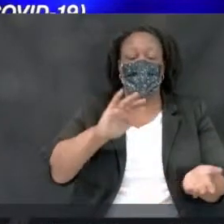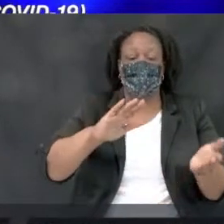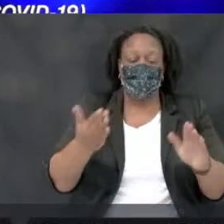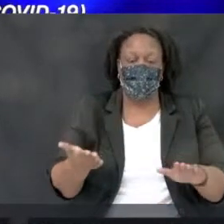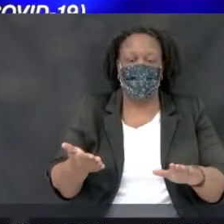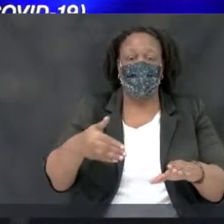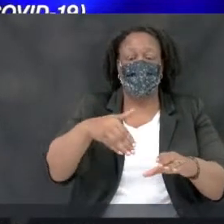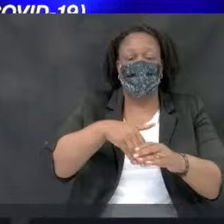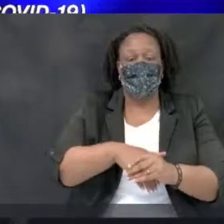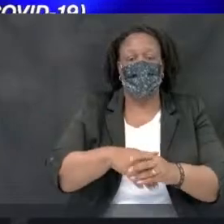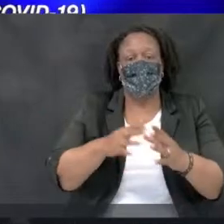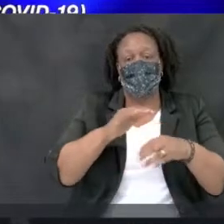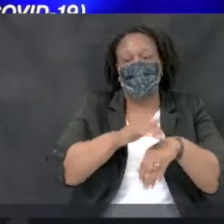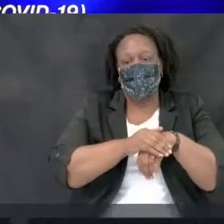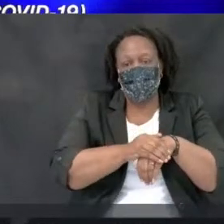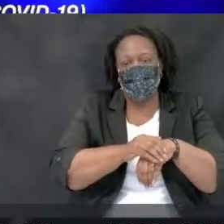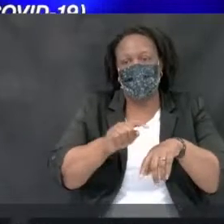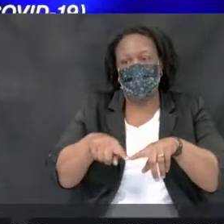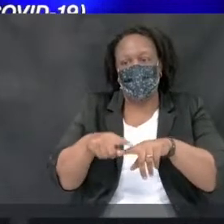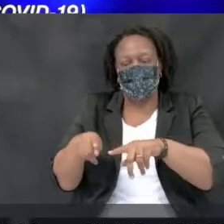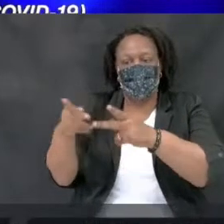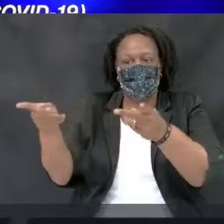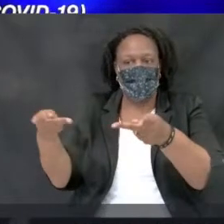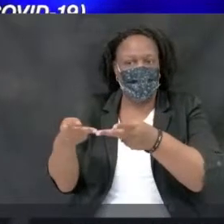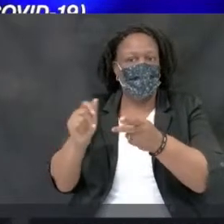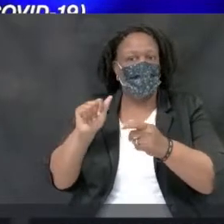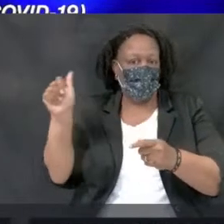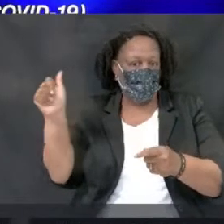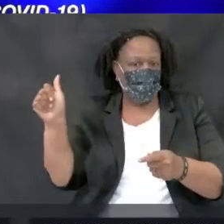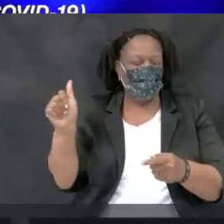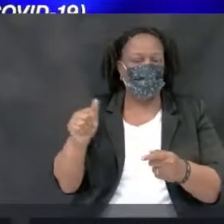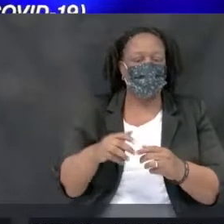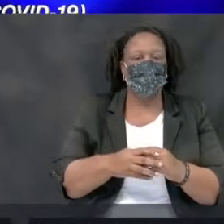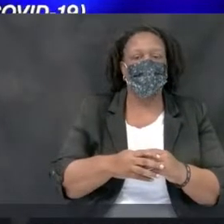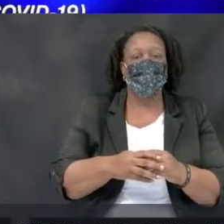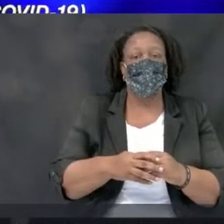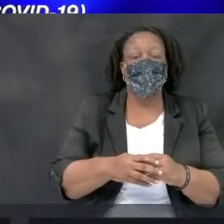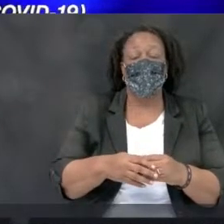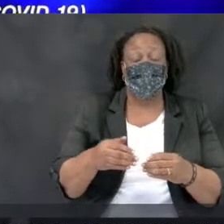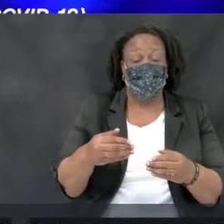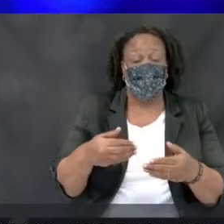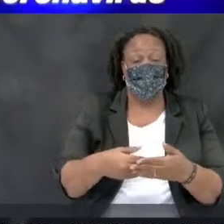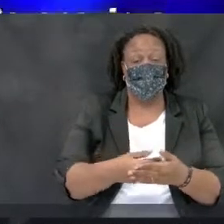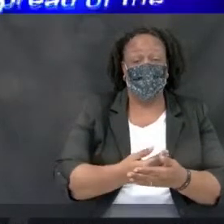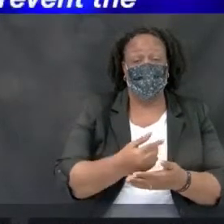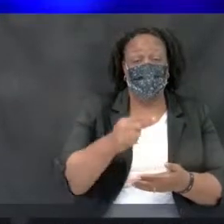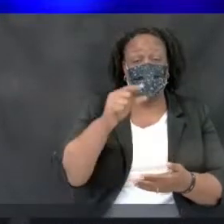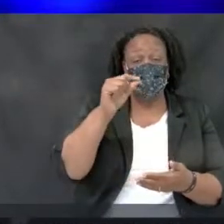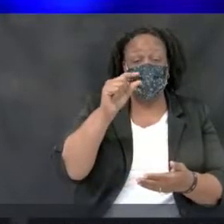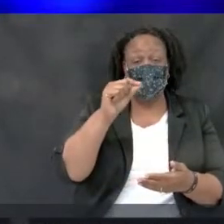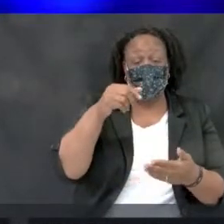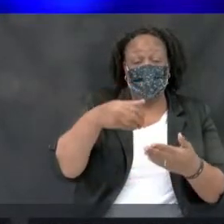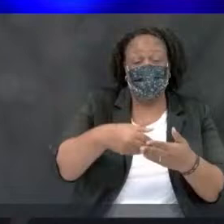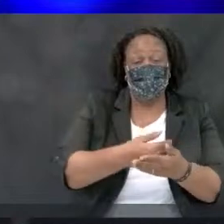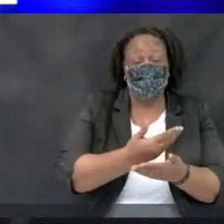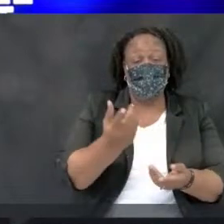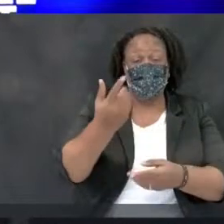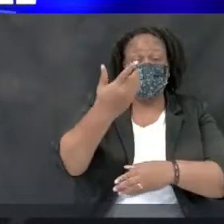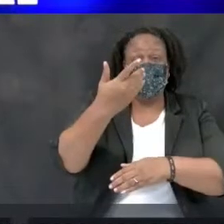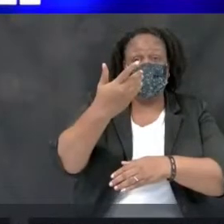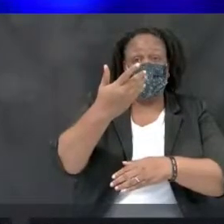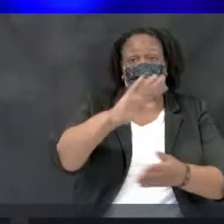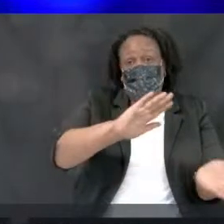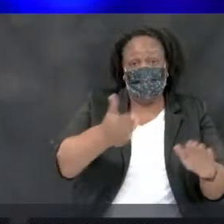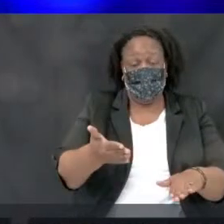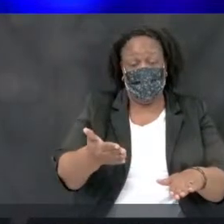than 2.1 million new cases and more than 28,000 new deaths reported in the week up to the 17th